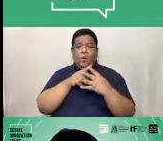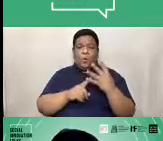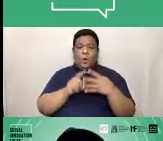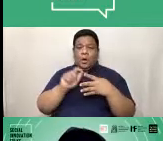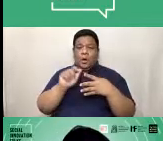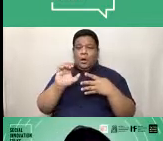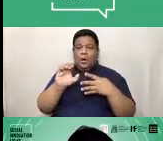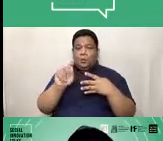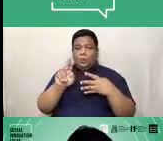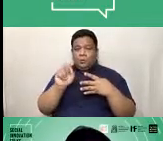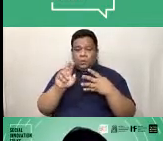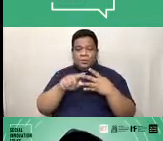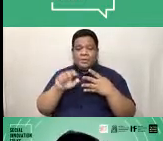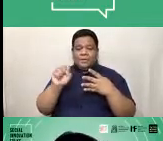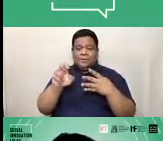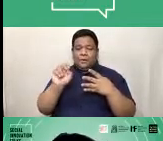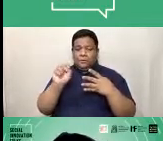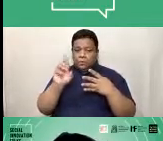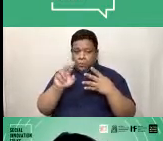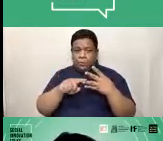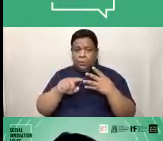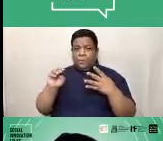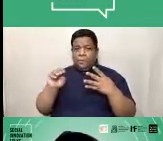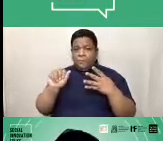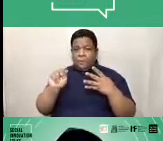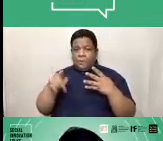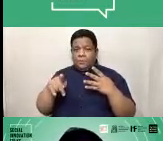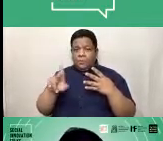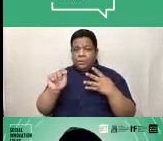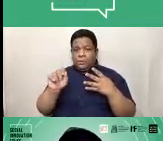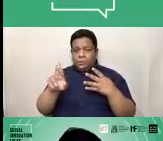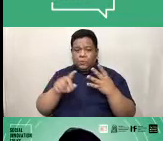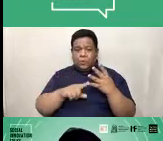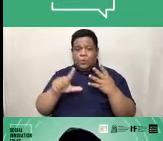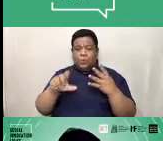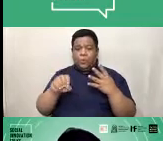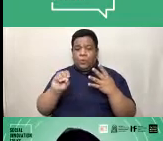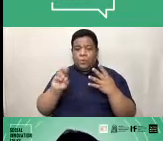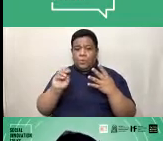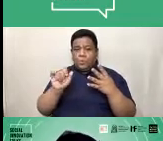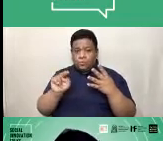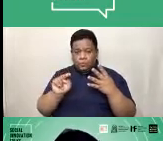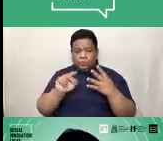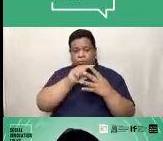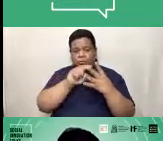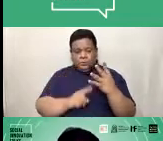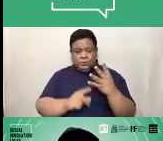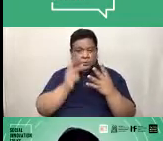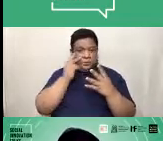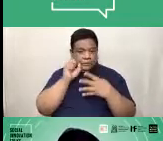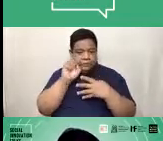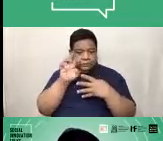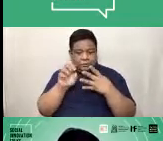actuators, sensors, manipulators, and locomotion. So what we want to do is go through each of these